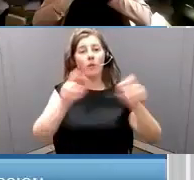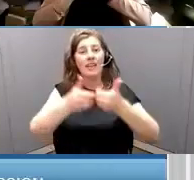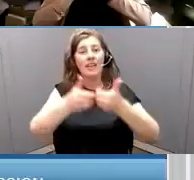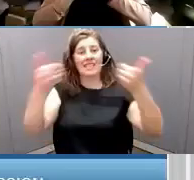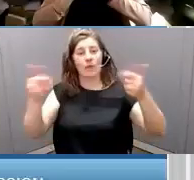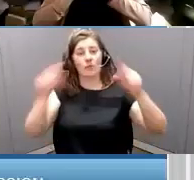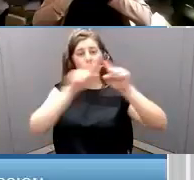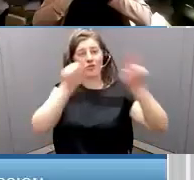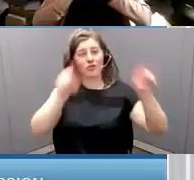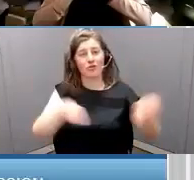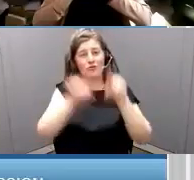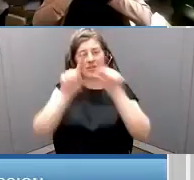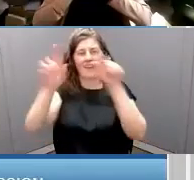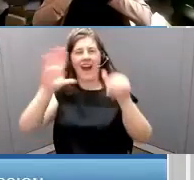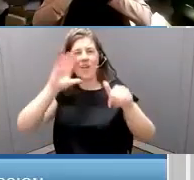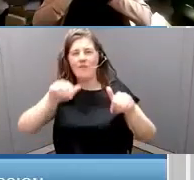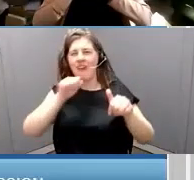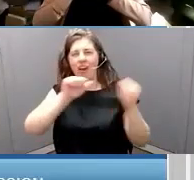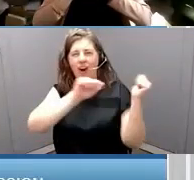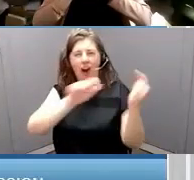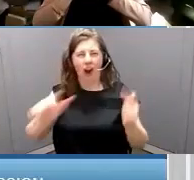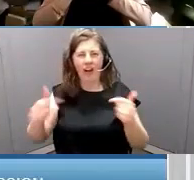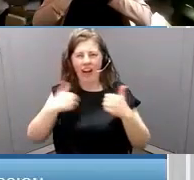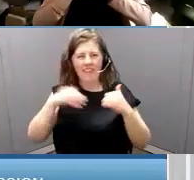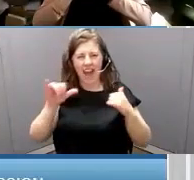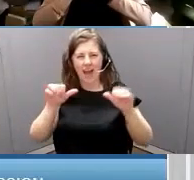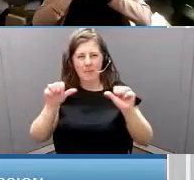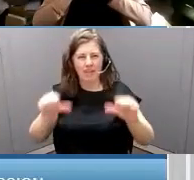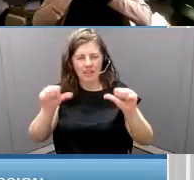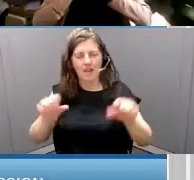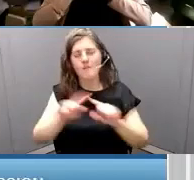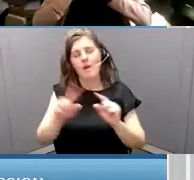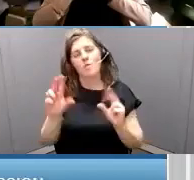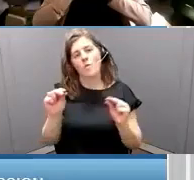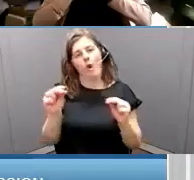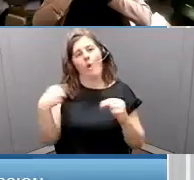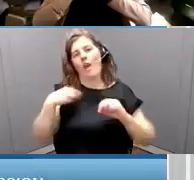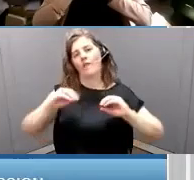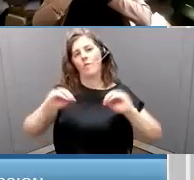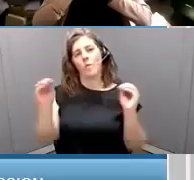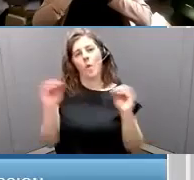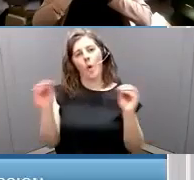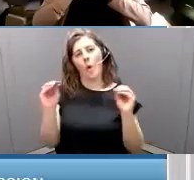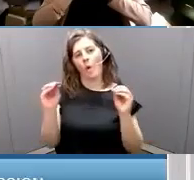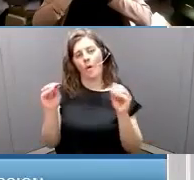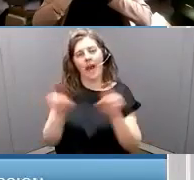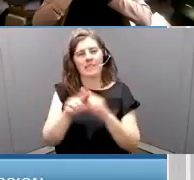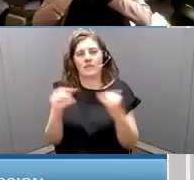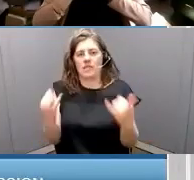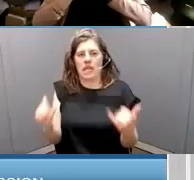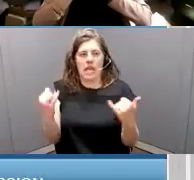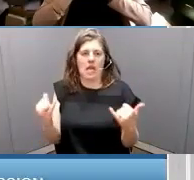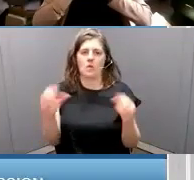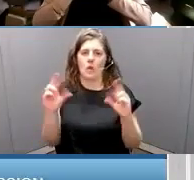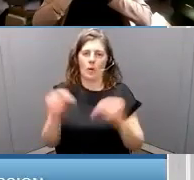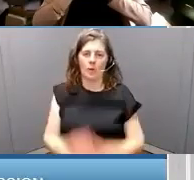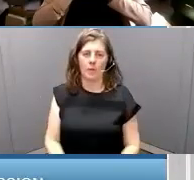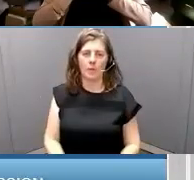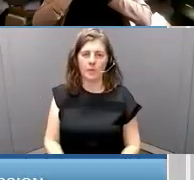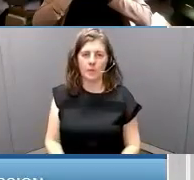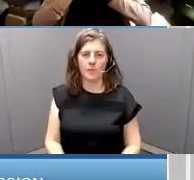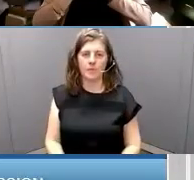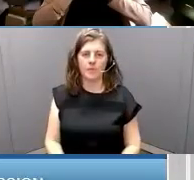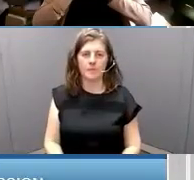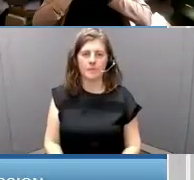know not everybody has that, but no, we don't have that as of today. No.